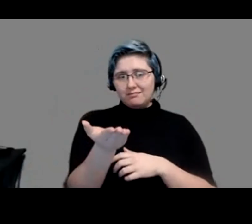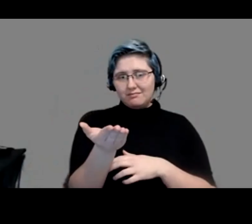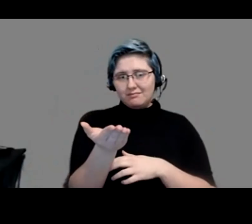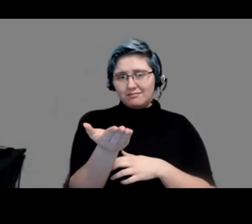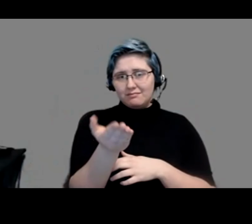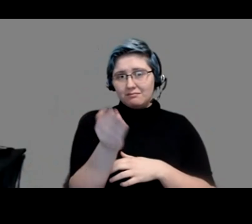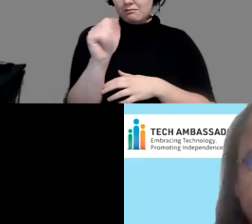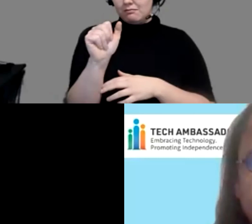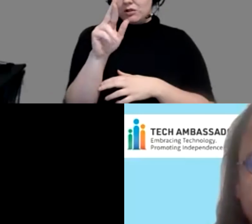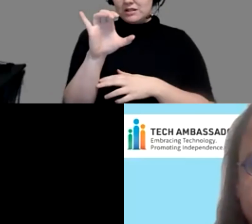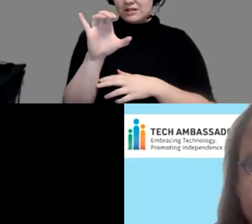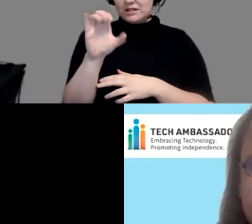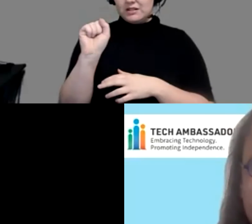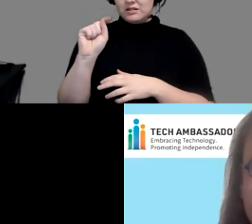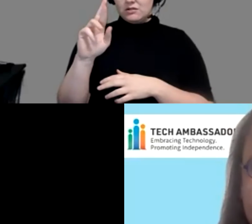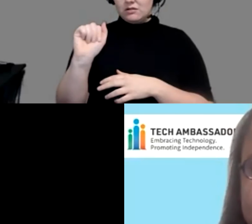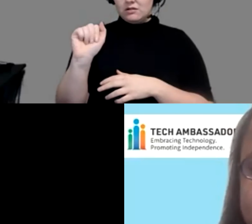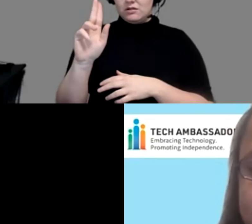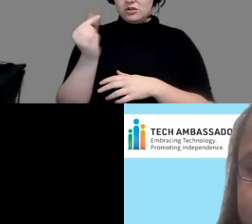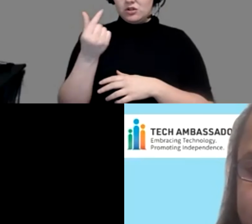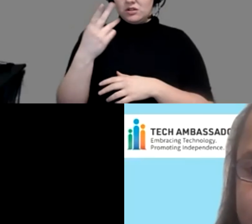Marcy Strotter, everybody.